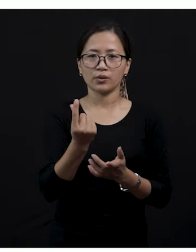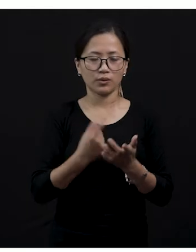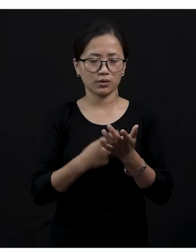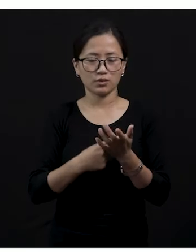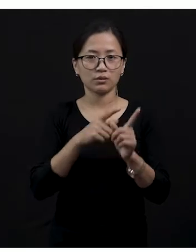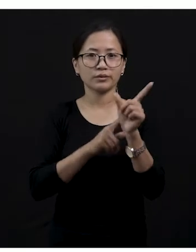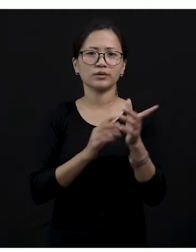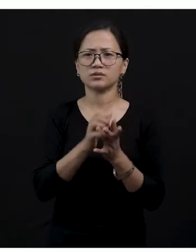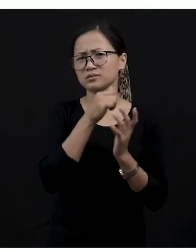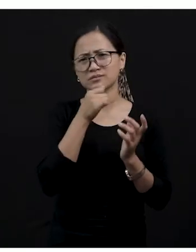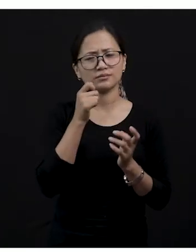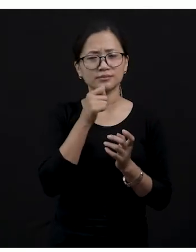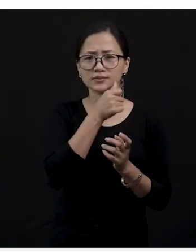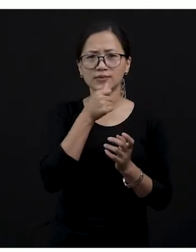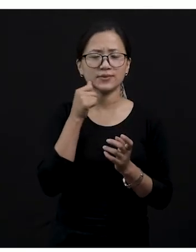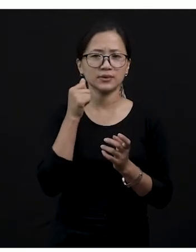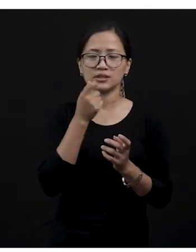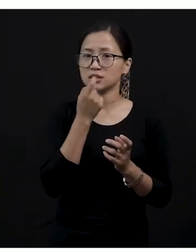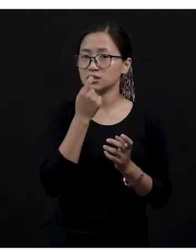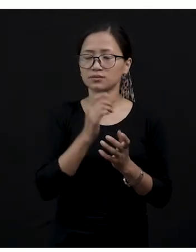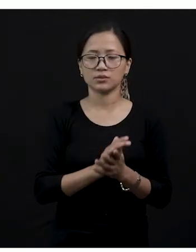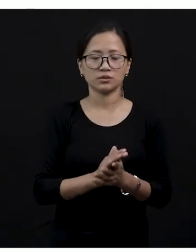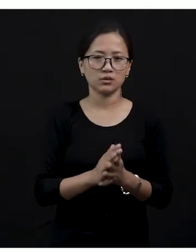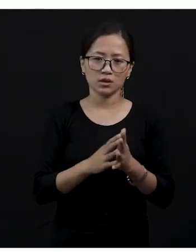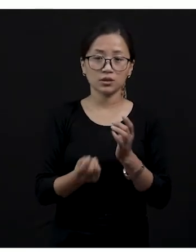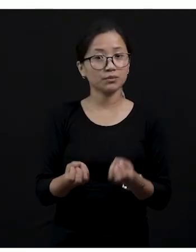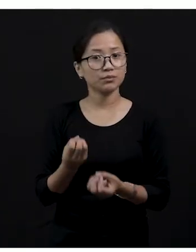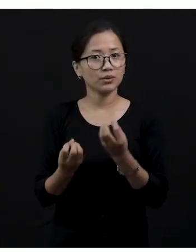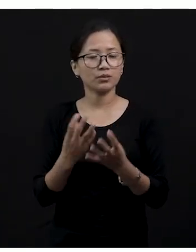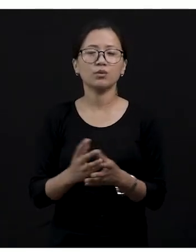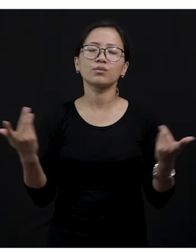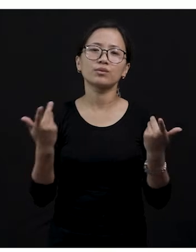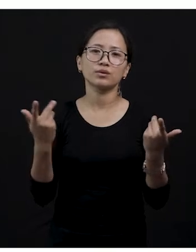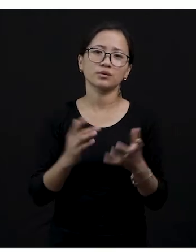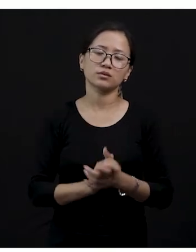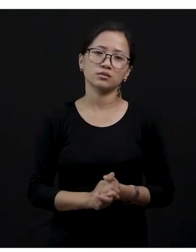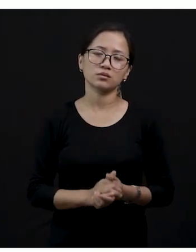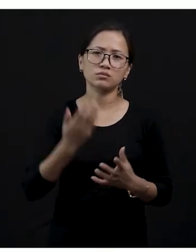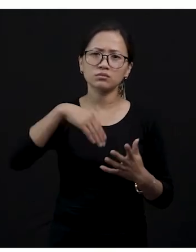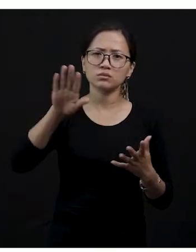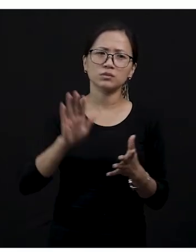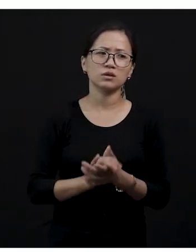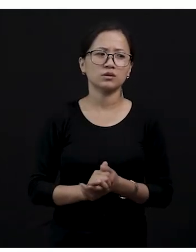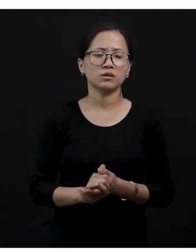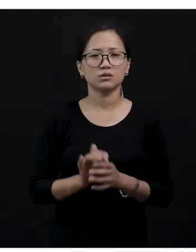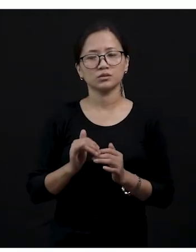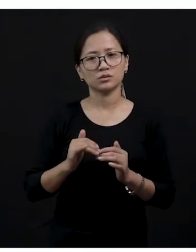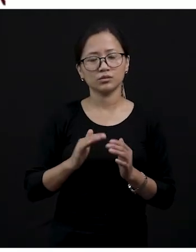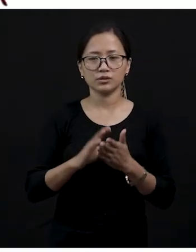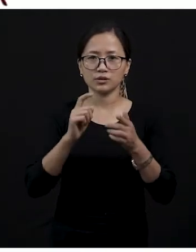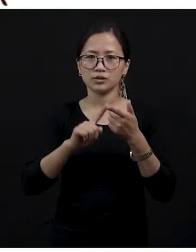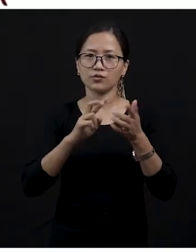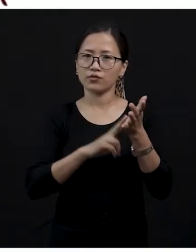they get burned. Yes or no? Even the water, they get dried up. Where did all the water go? It is